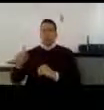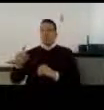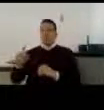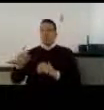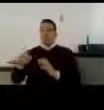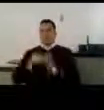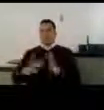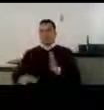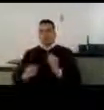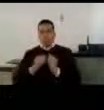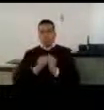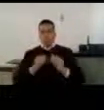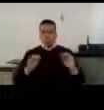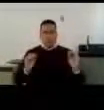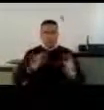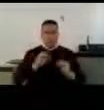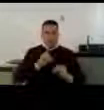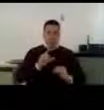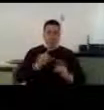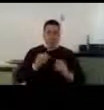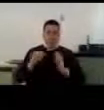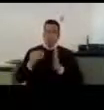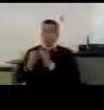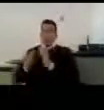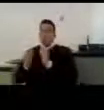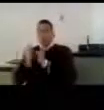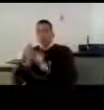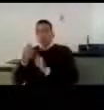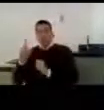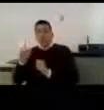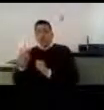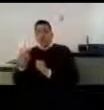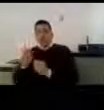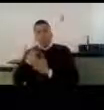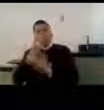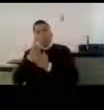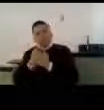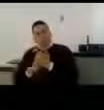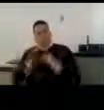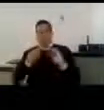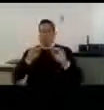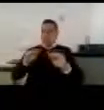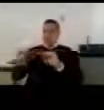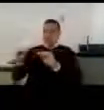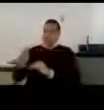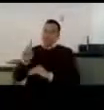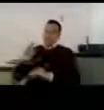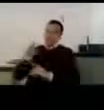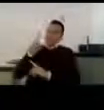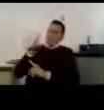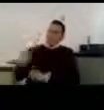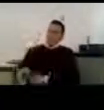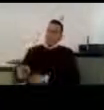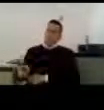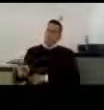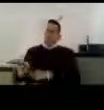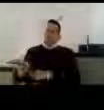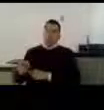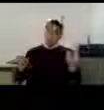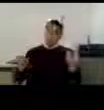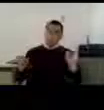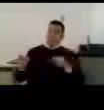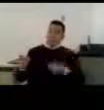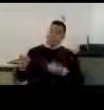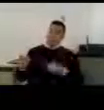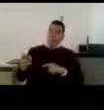Able-bodied students, students with disability, they all need to be included. And so that will